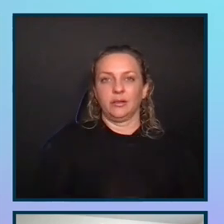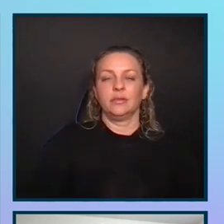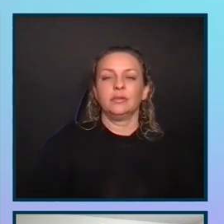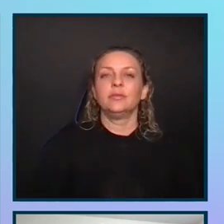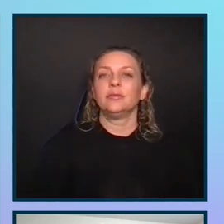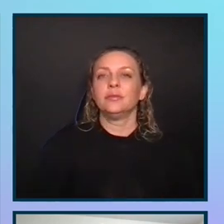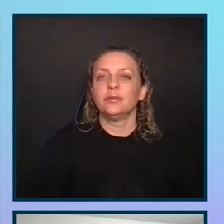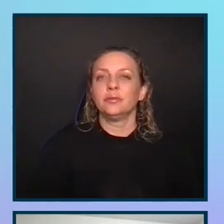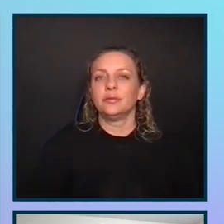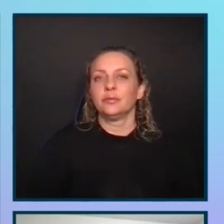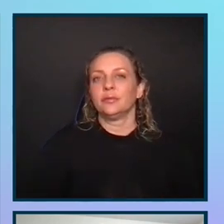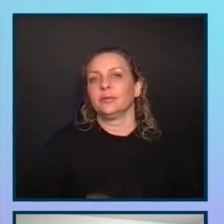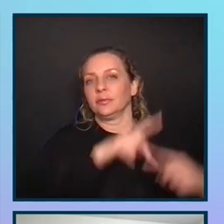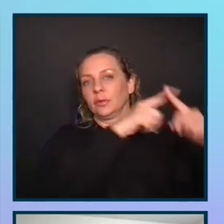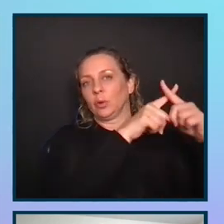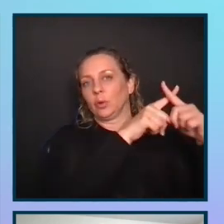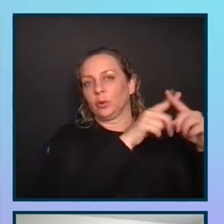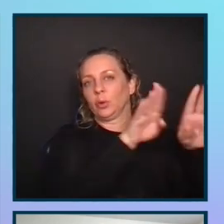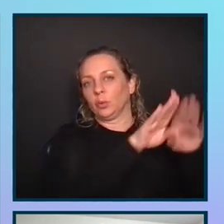interface.